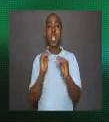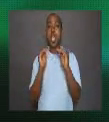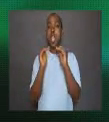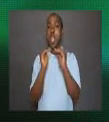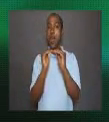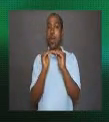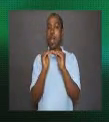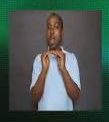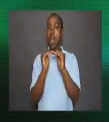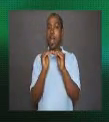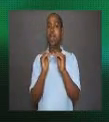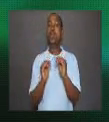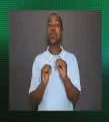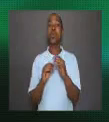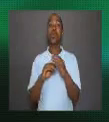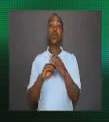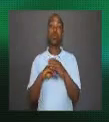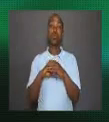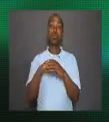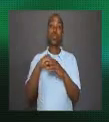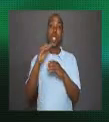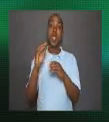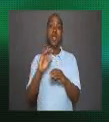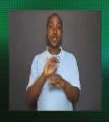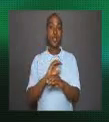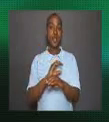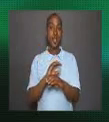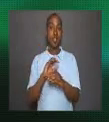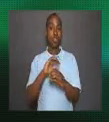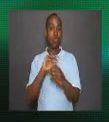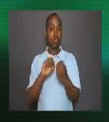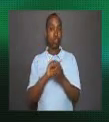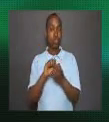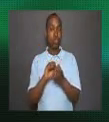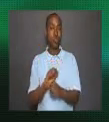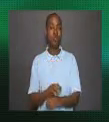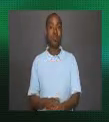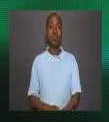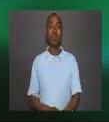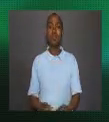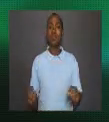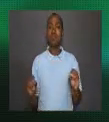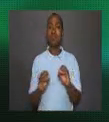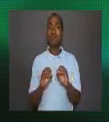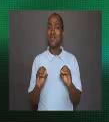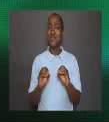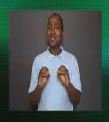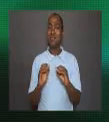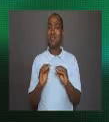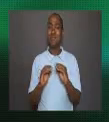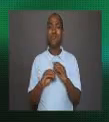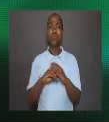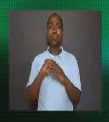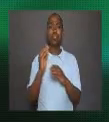to that of the outside solution. There is no overall movement